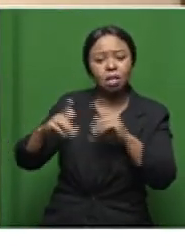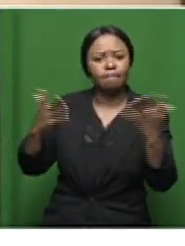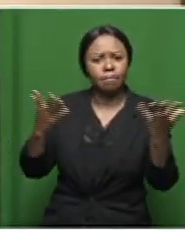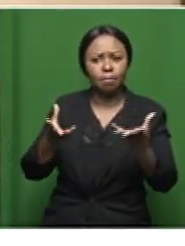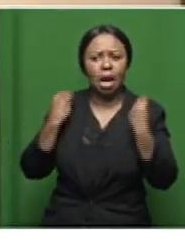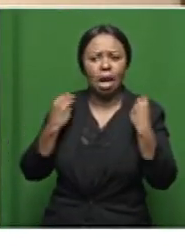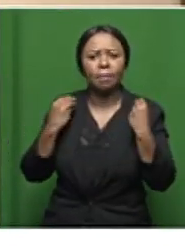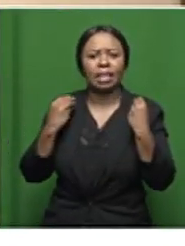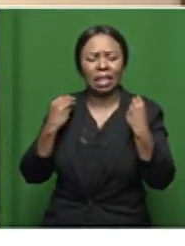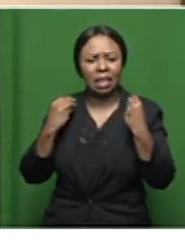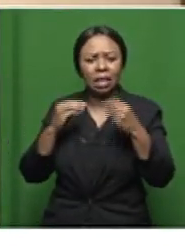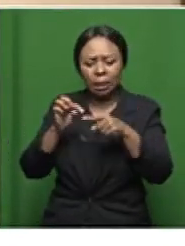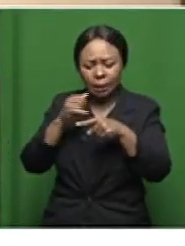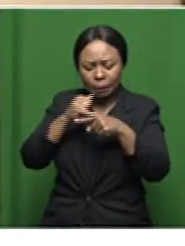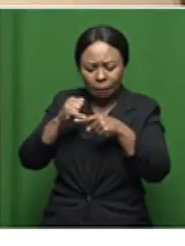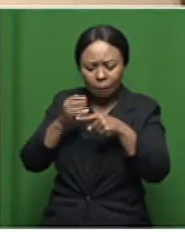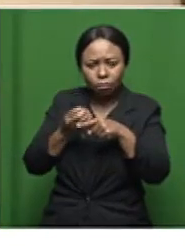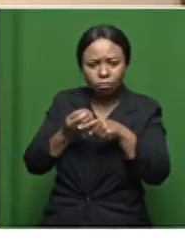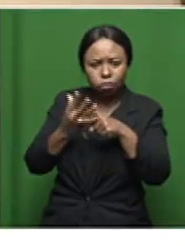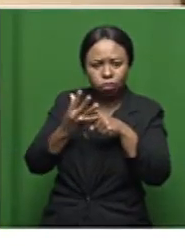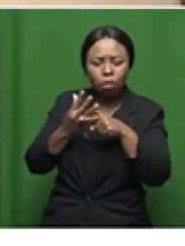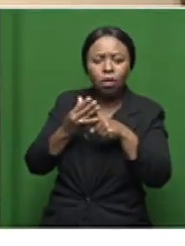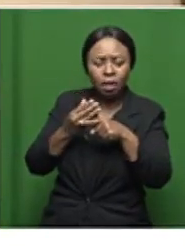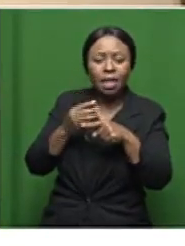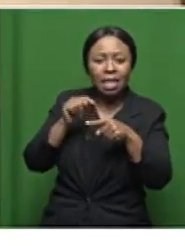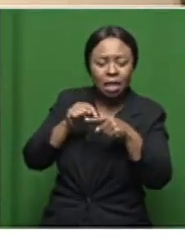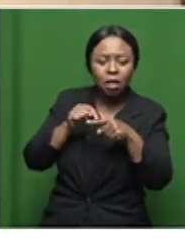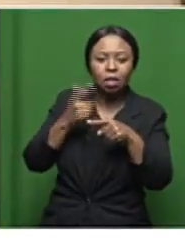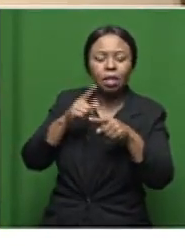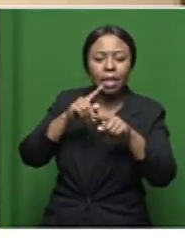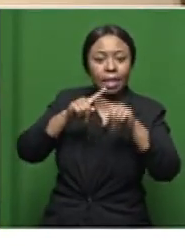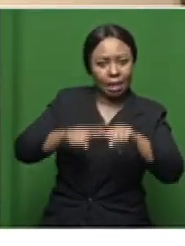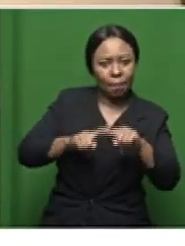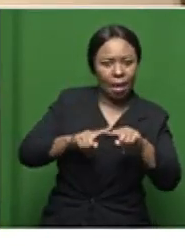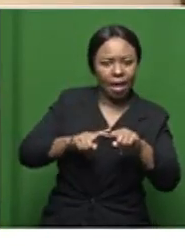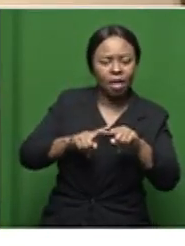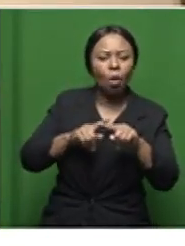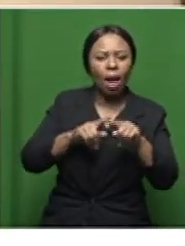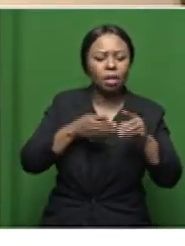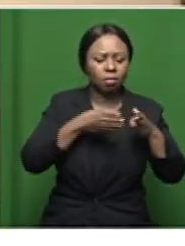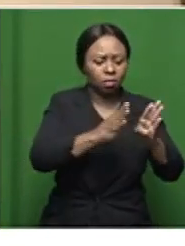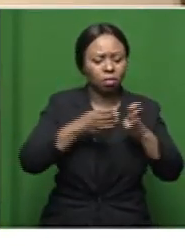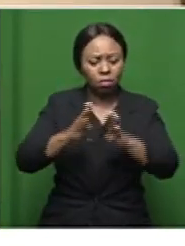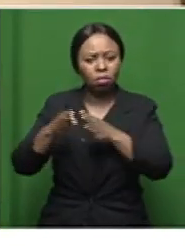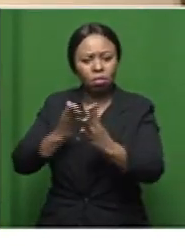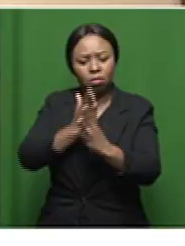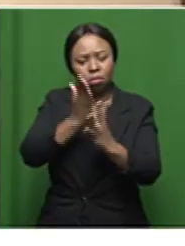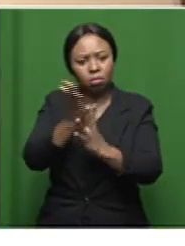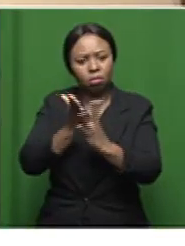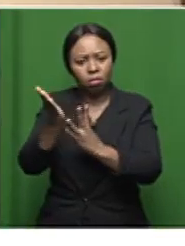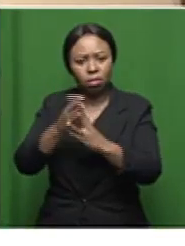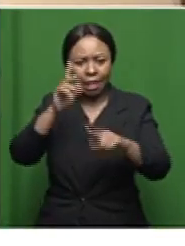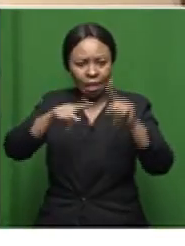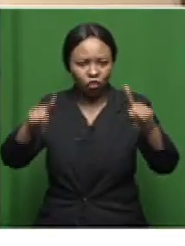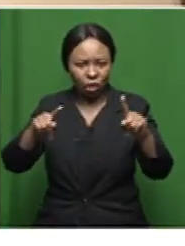got a pre-malignant lesion, it depends because now you have different types of these pre-malignant lesions. Let me just mention